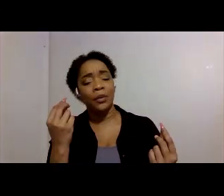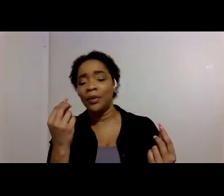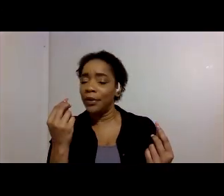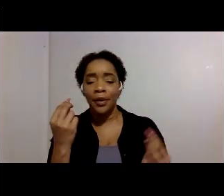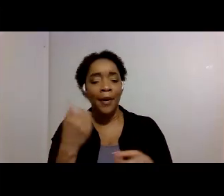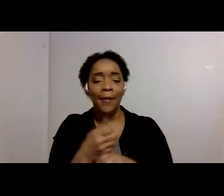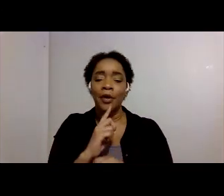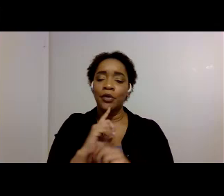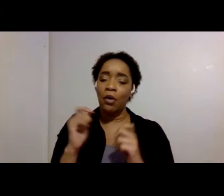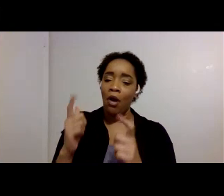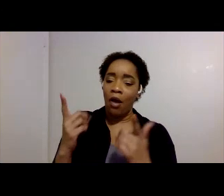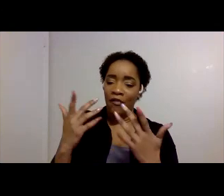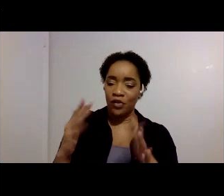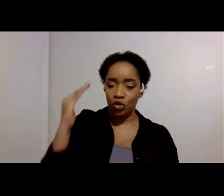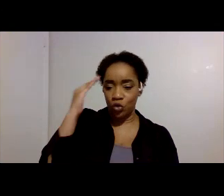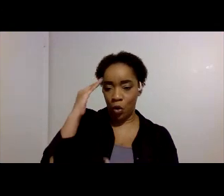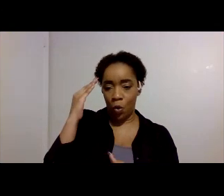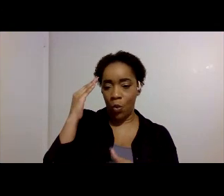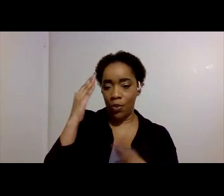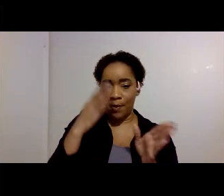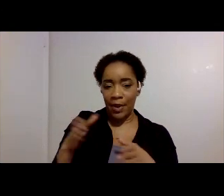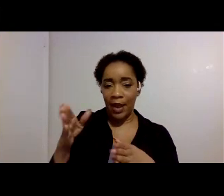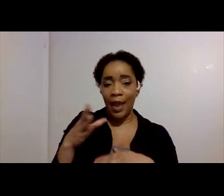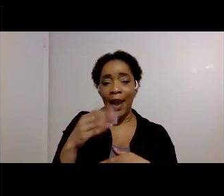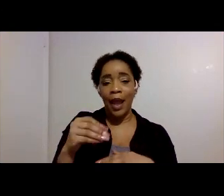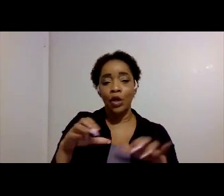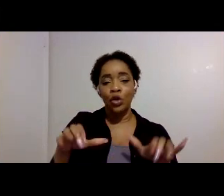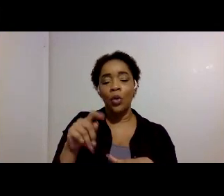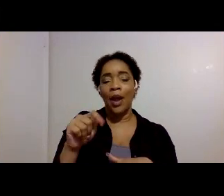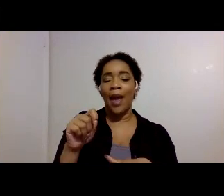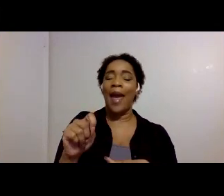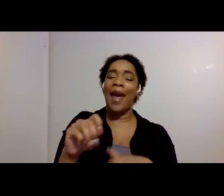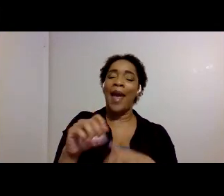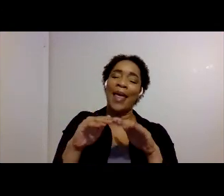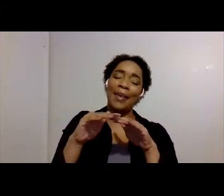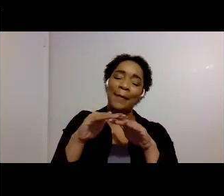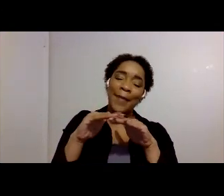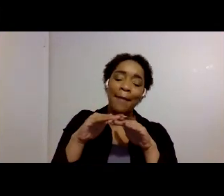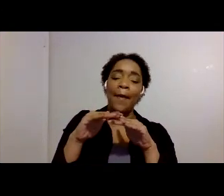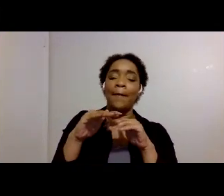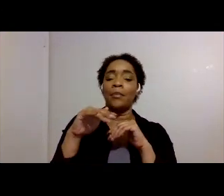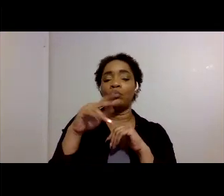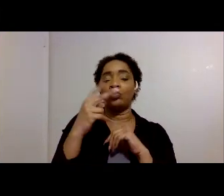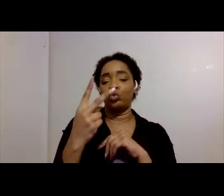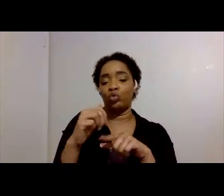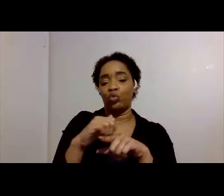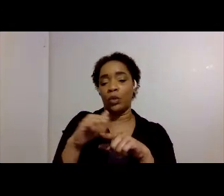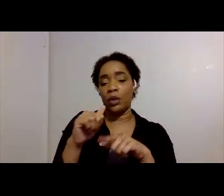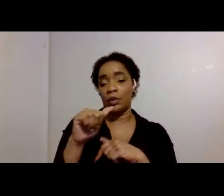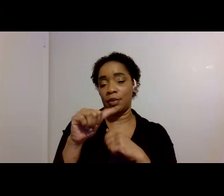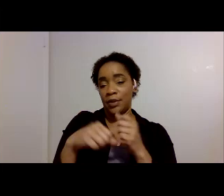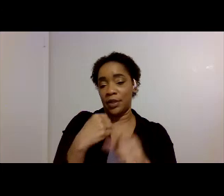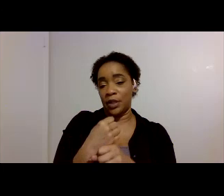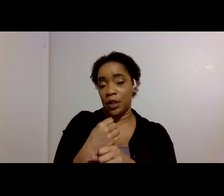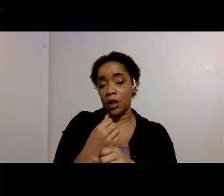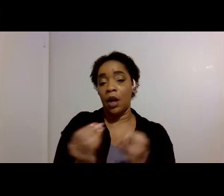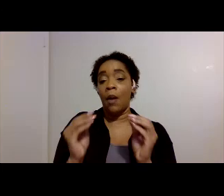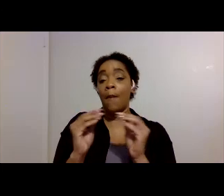And then you want to conduct at least 2 drills a year. And more often, if children are home, make it fun for them, but then make it serious as